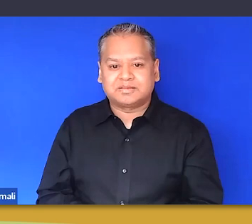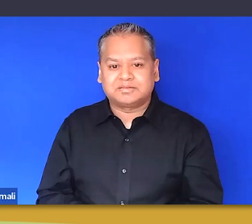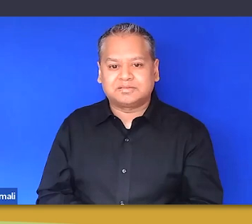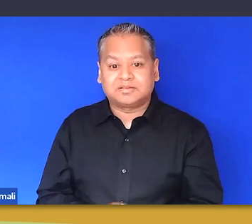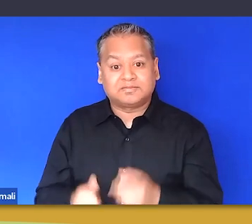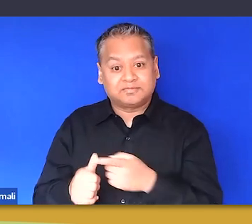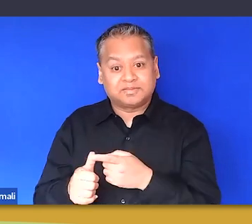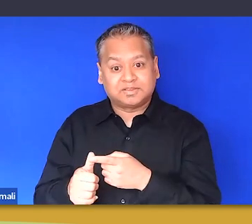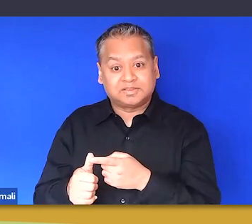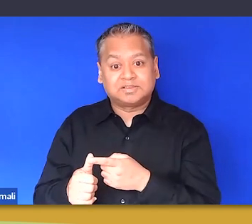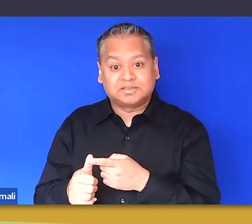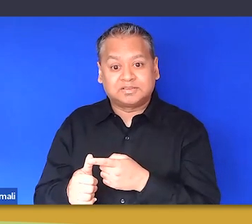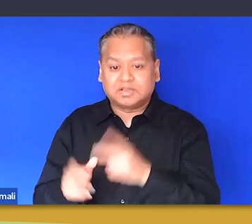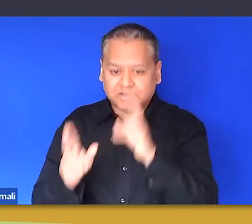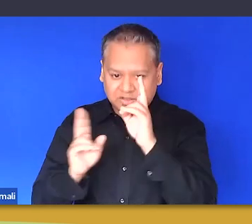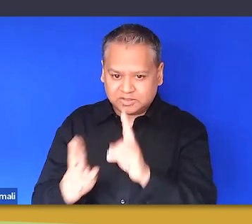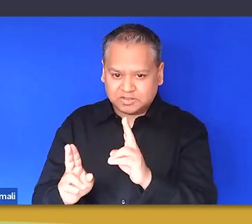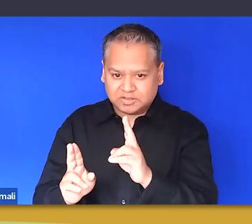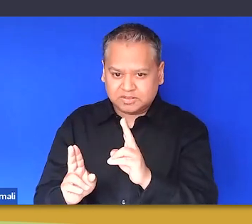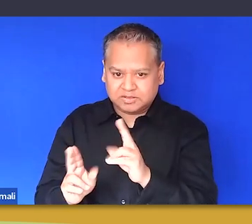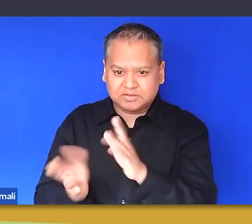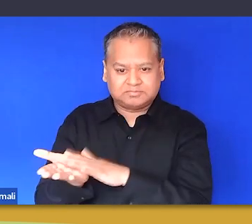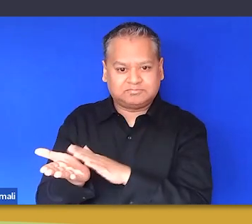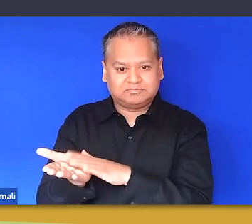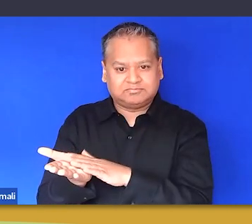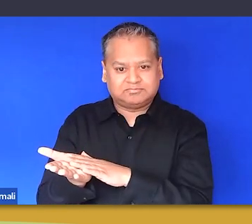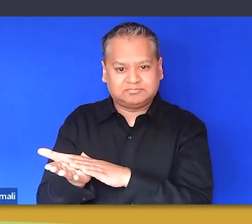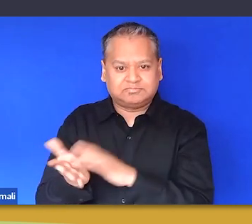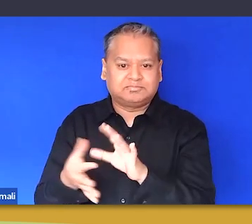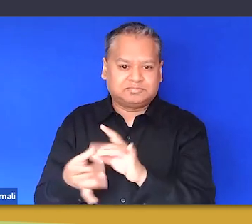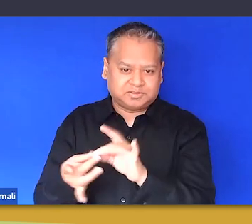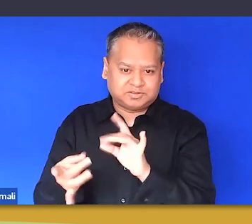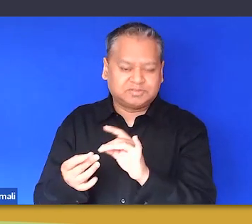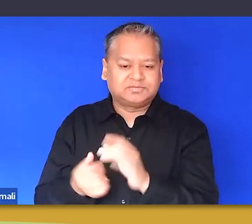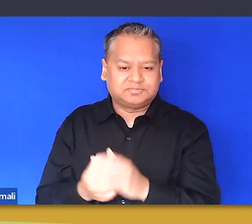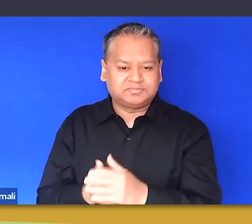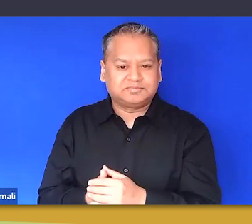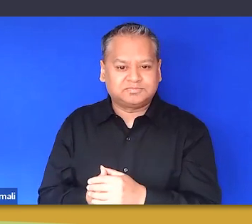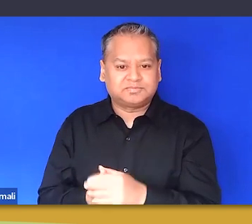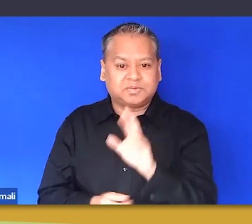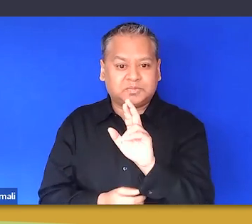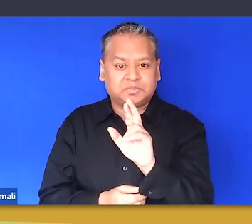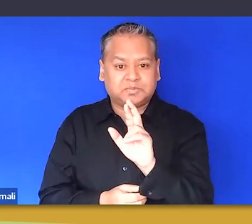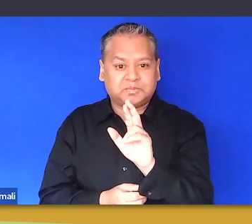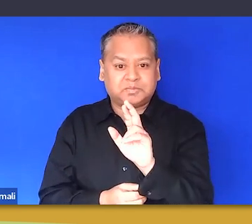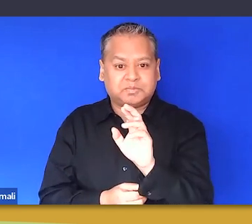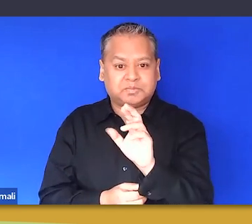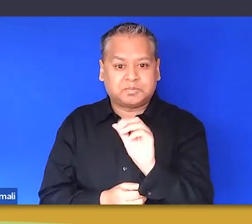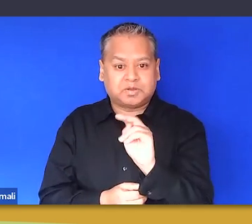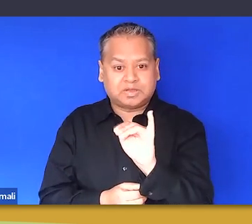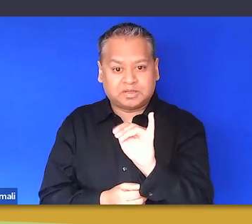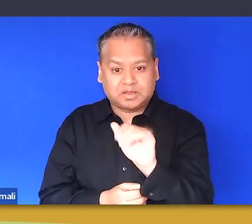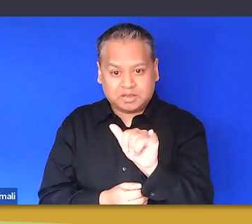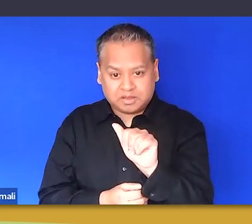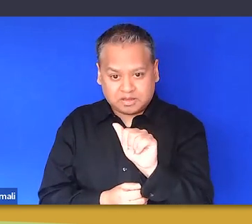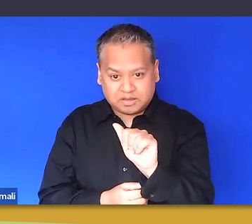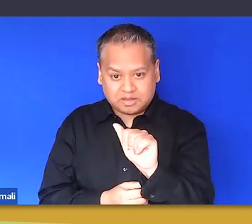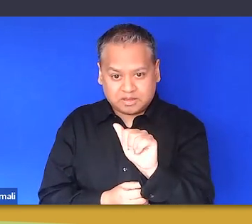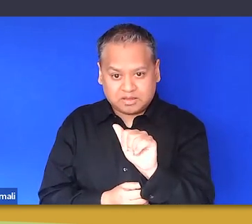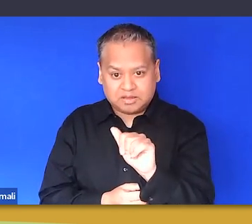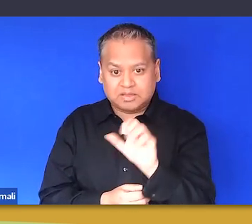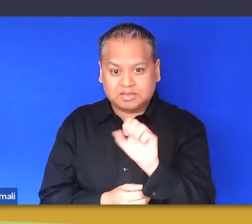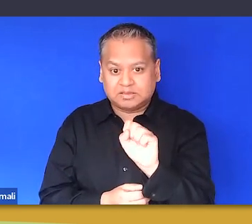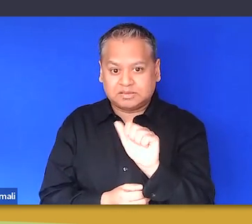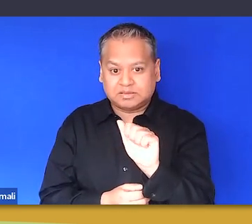our last category. Rania Sahin from Victoria, nominated for working to include more diverse voices